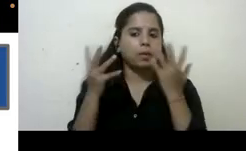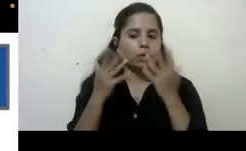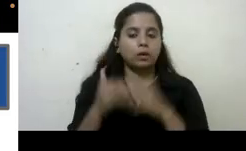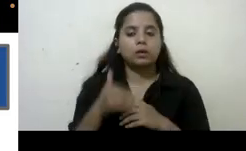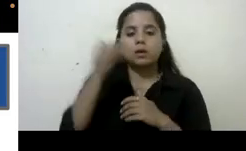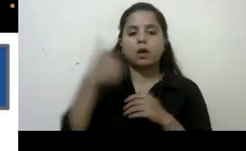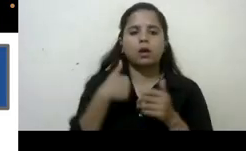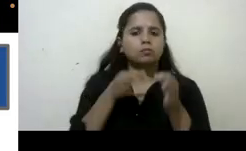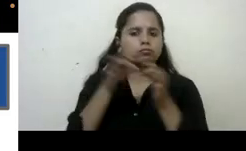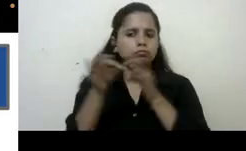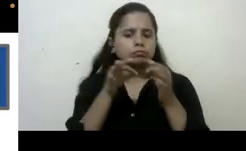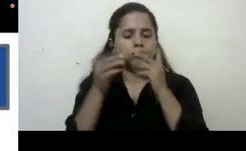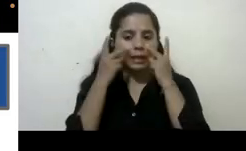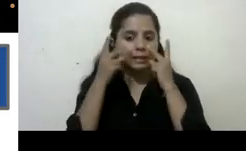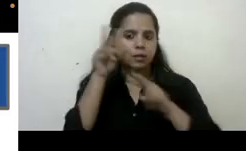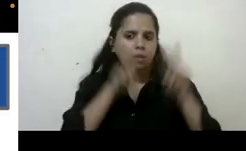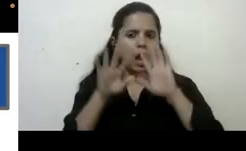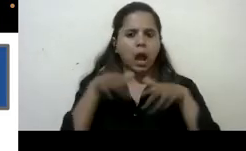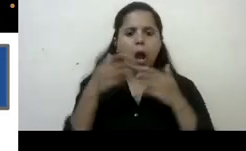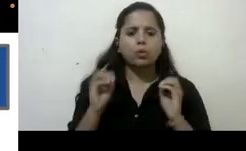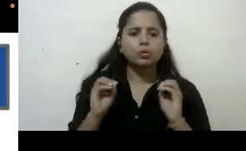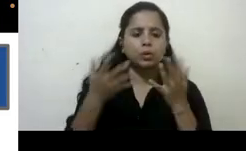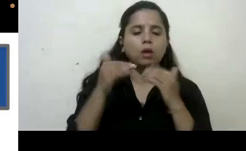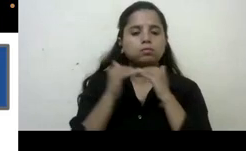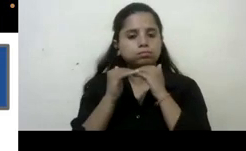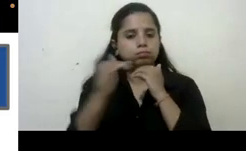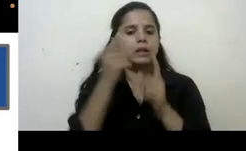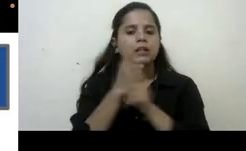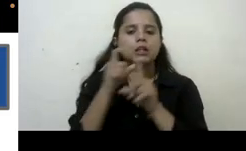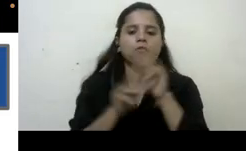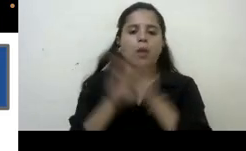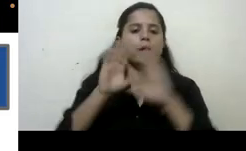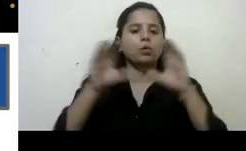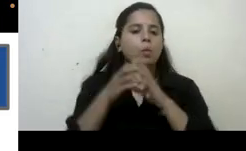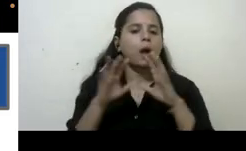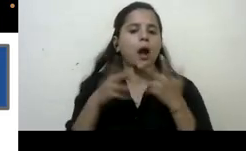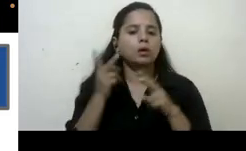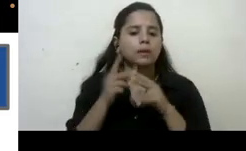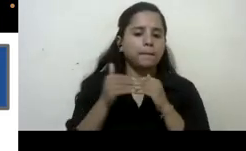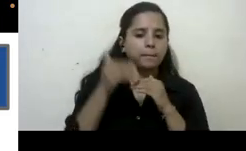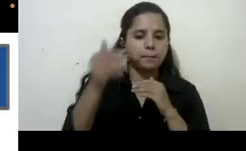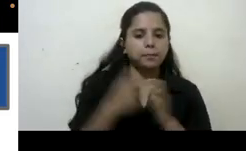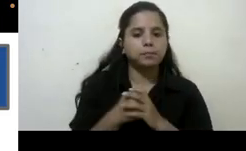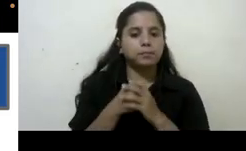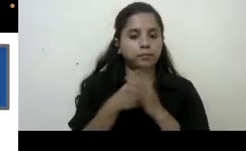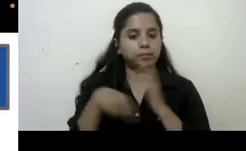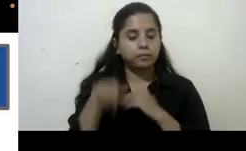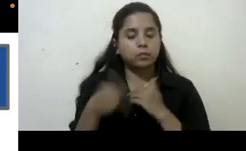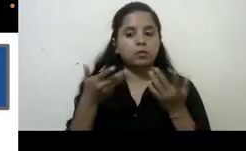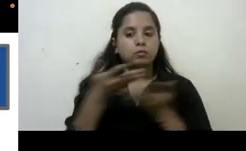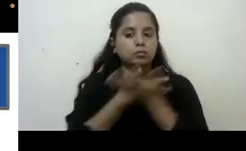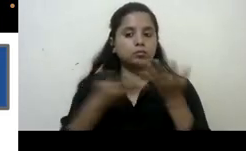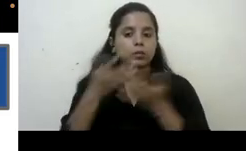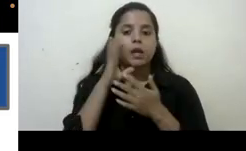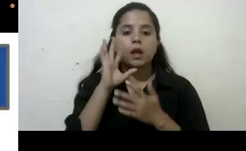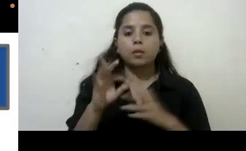to explore how to start and sustain teacher development groups. Then we will discuss the significance